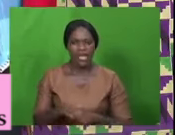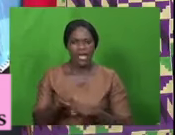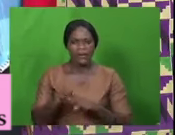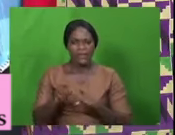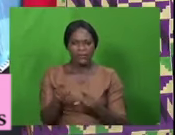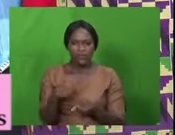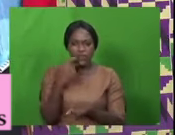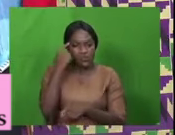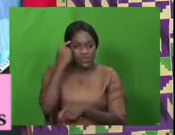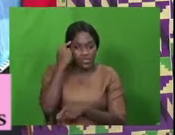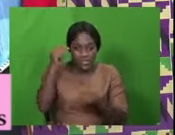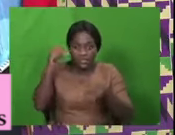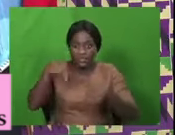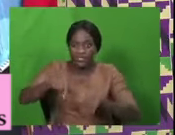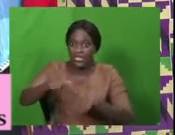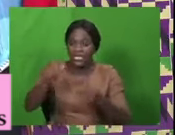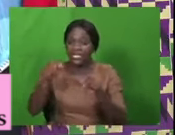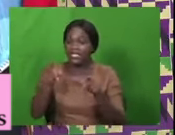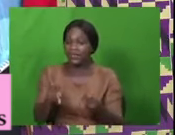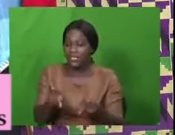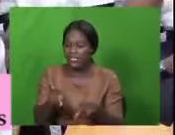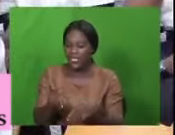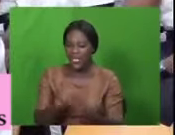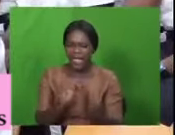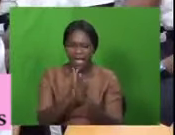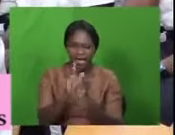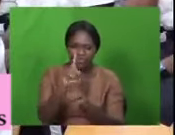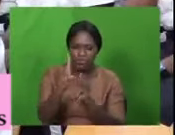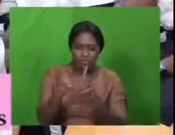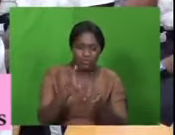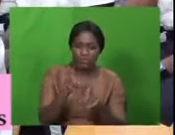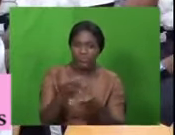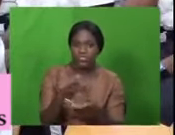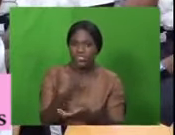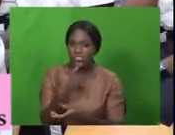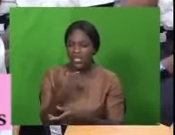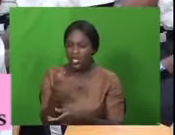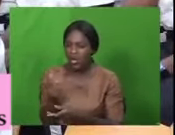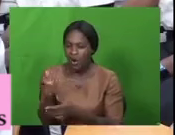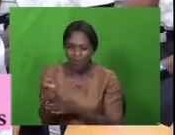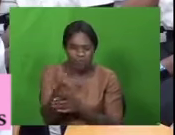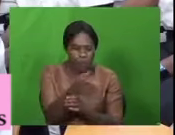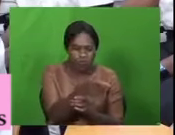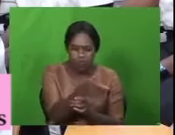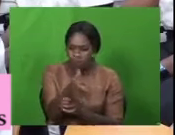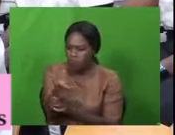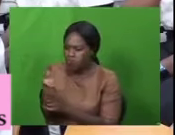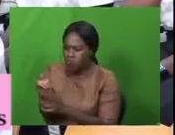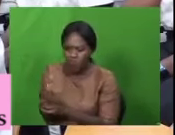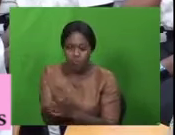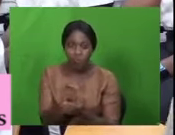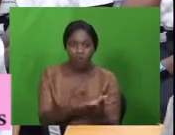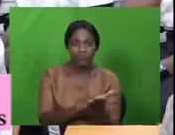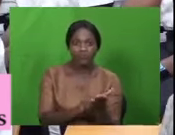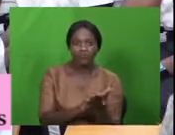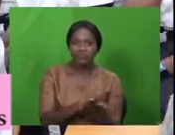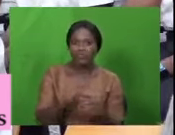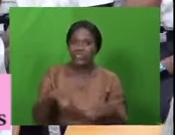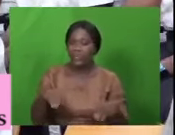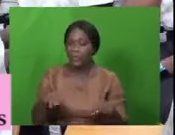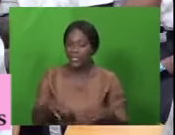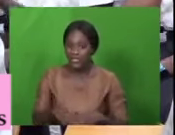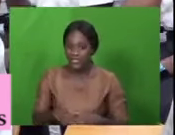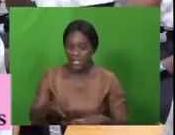today anybody will be questioning the fumigation of schools and markets? I